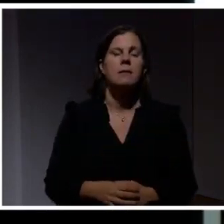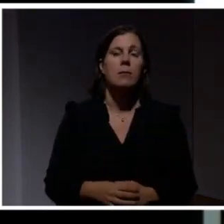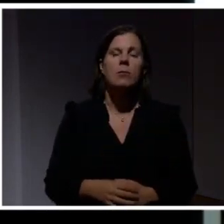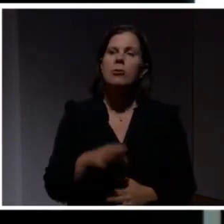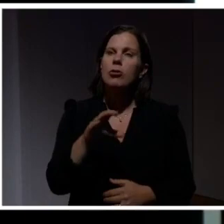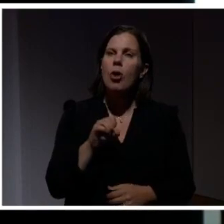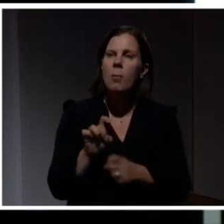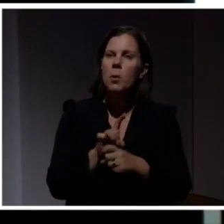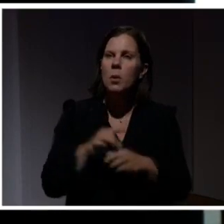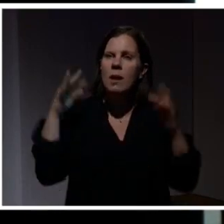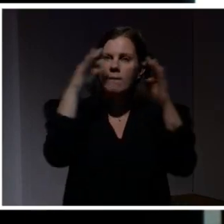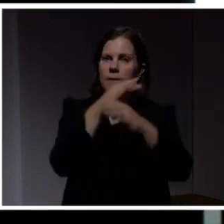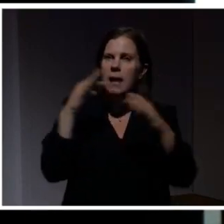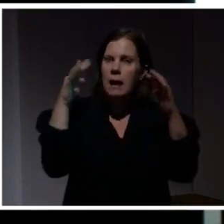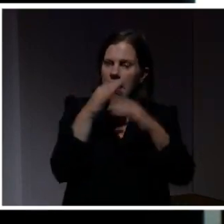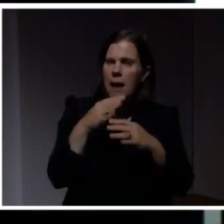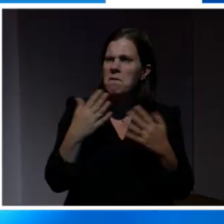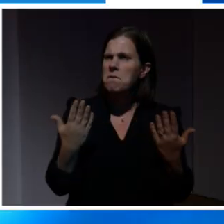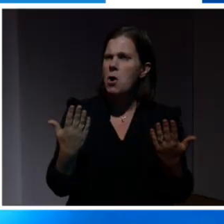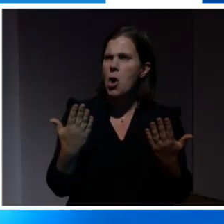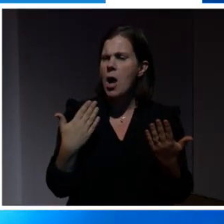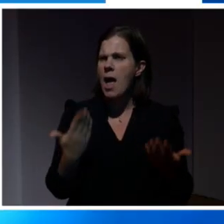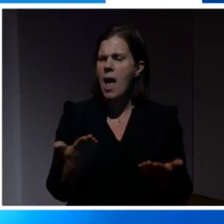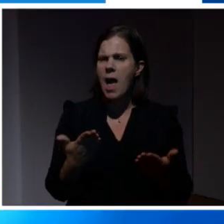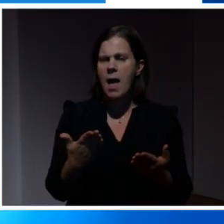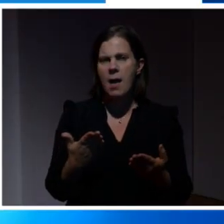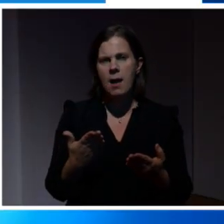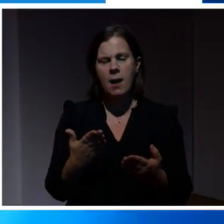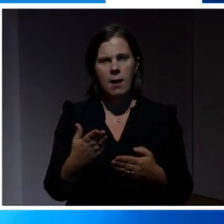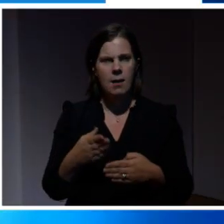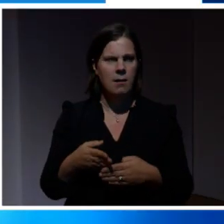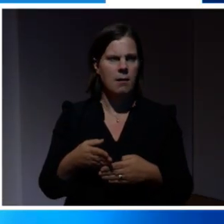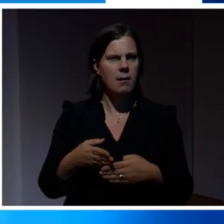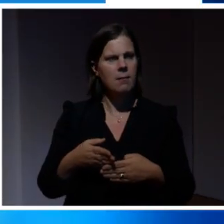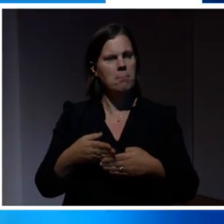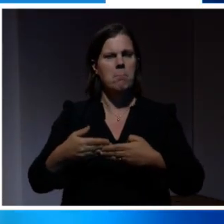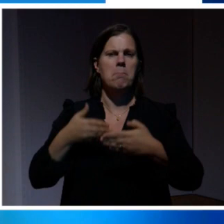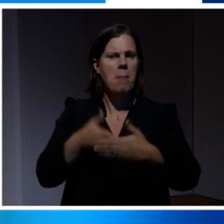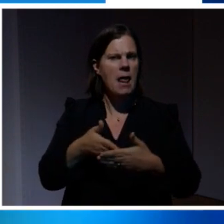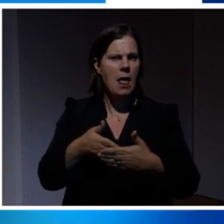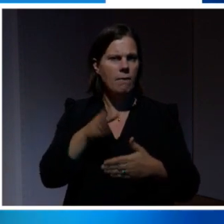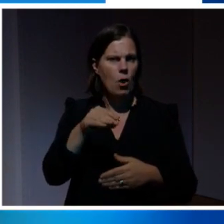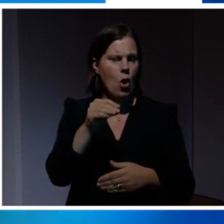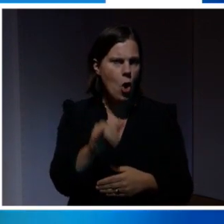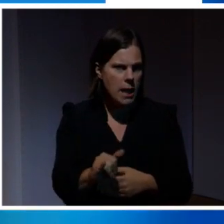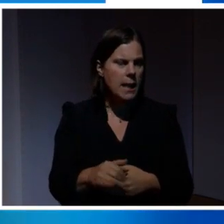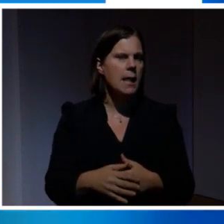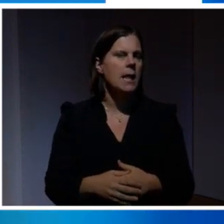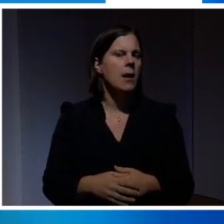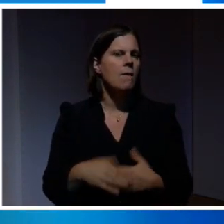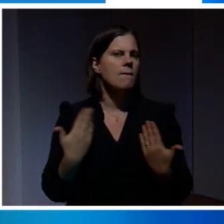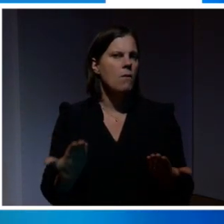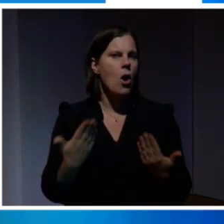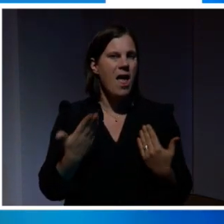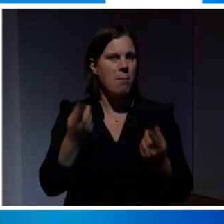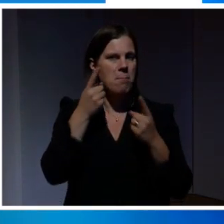a moment to reflect over what are the barriers for adoption for AI, and in particular, what are the